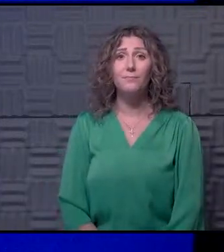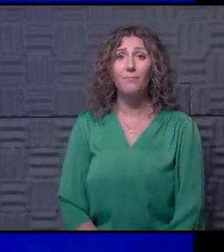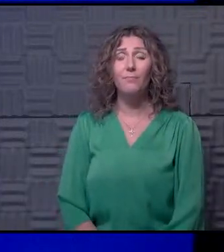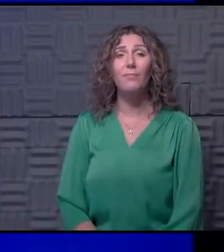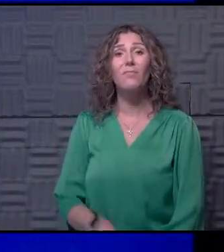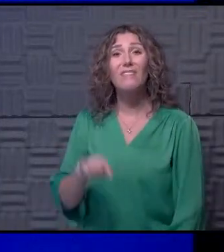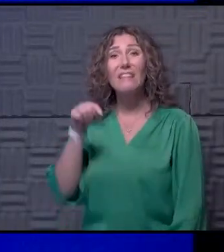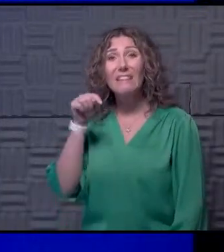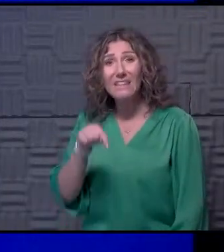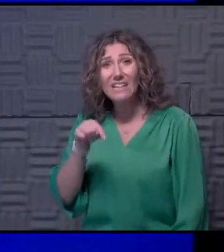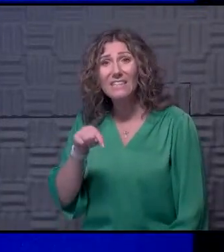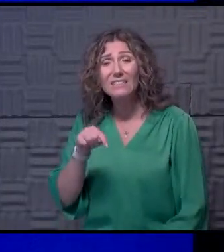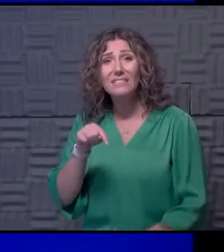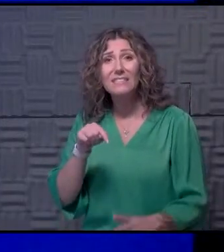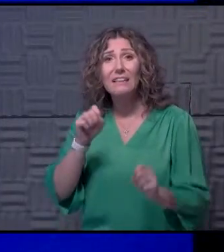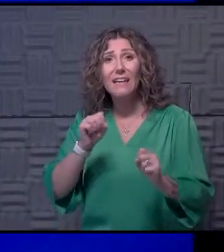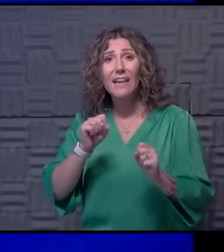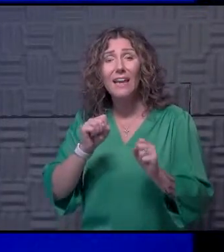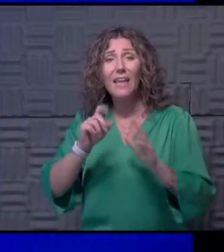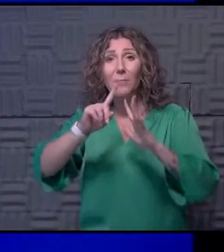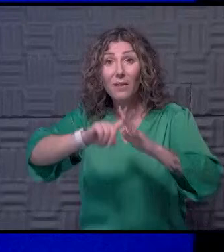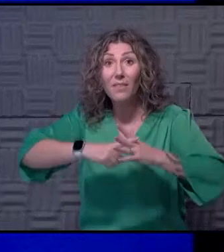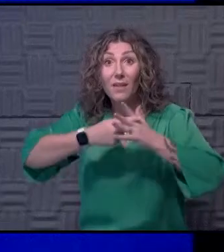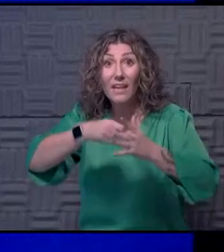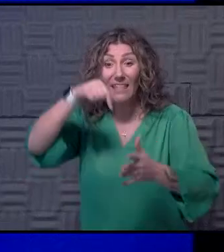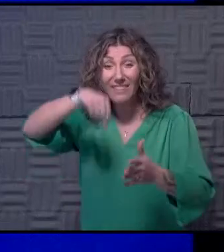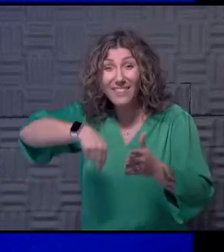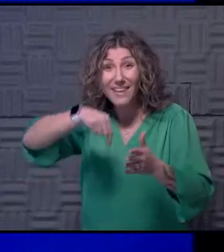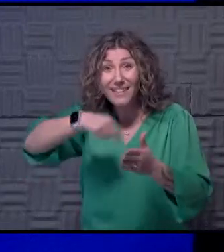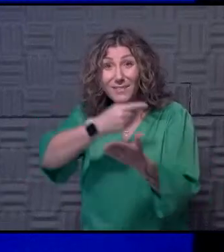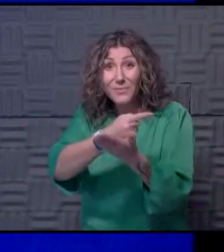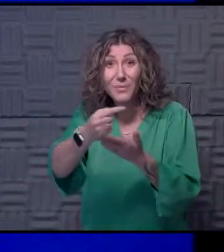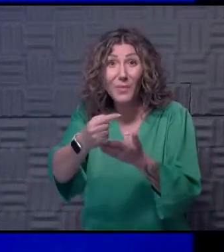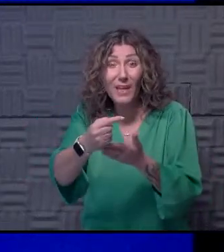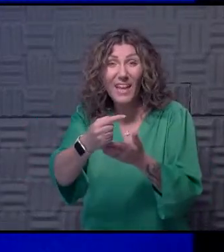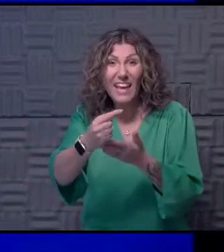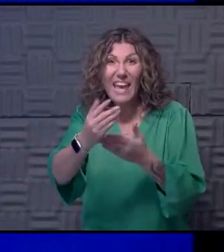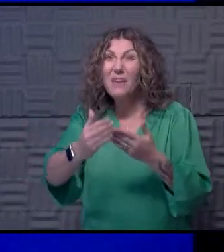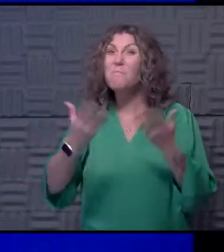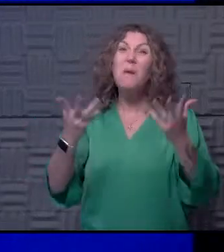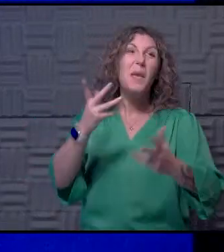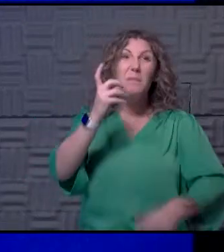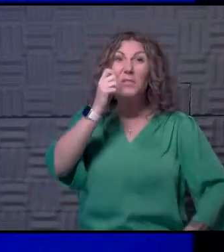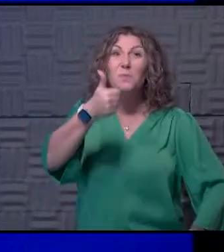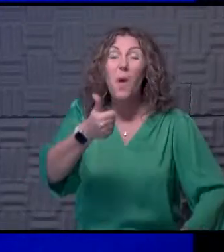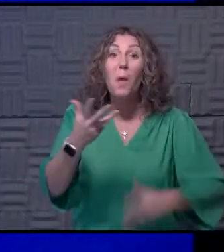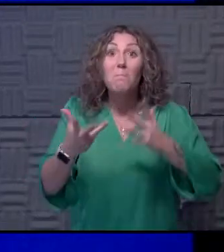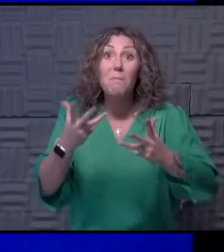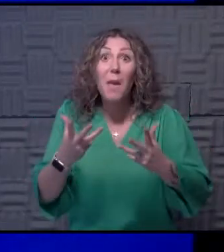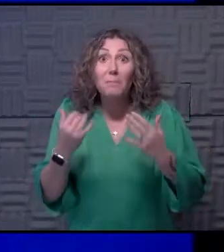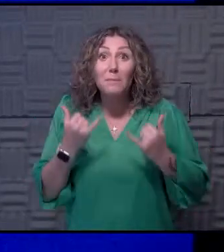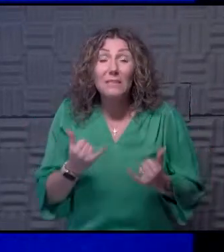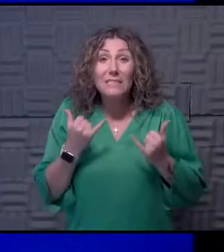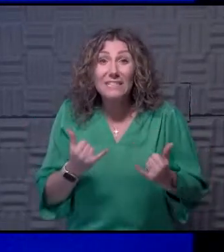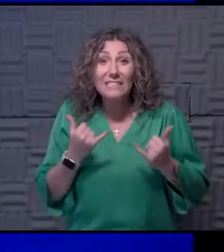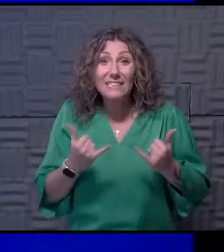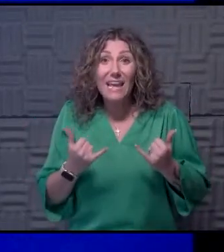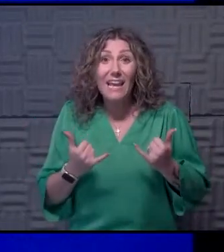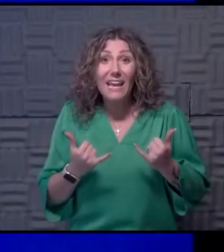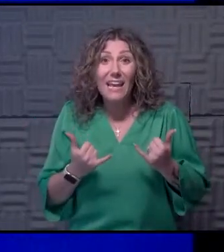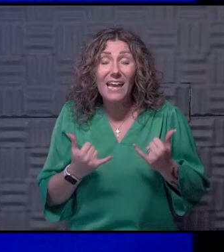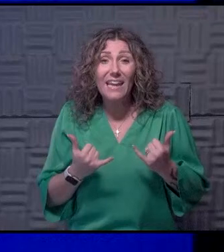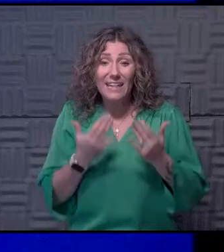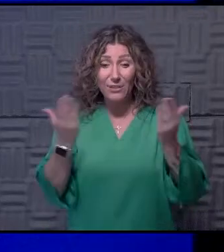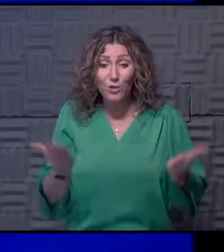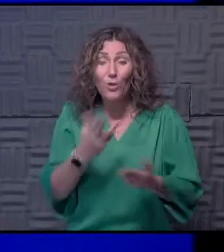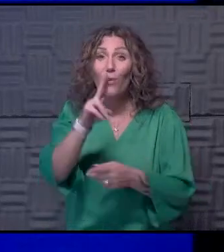This can be the beginning this week, in the next day, maybe today for some places. In the